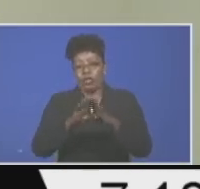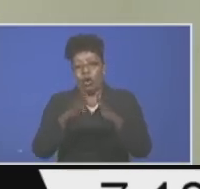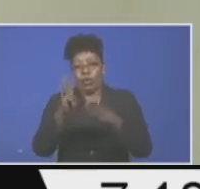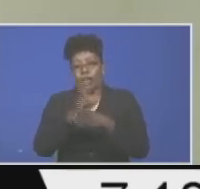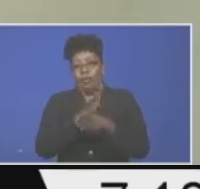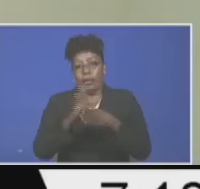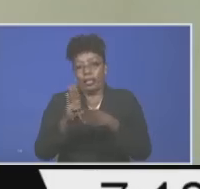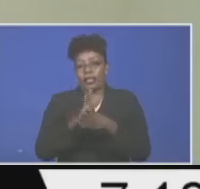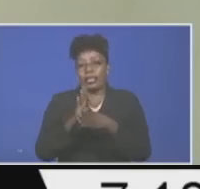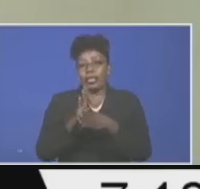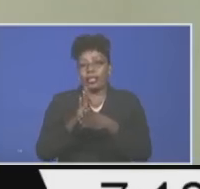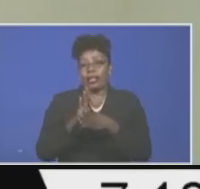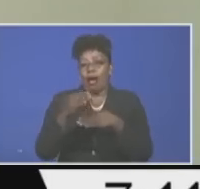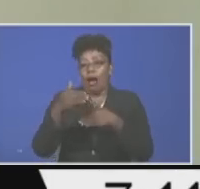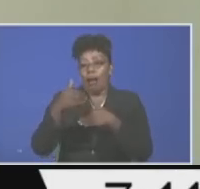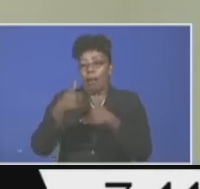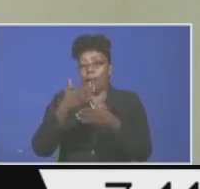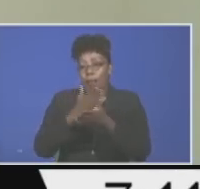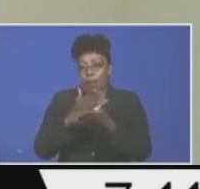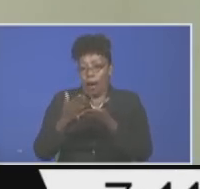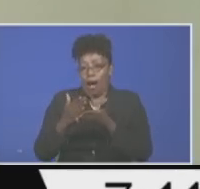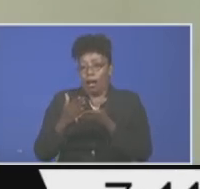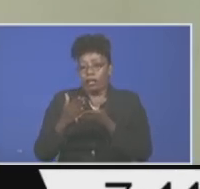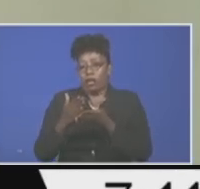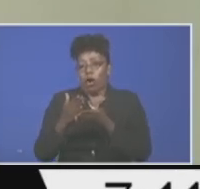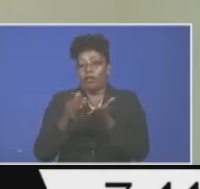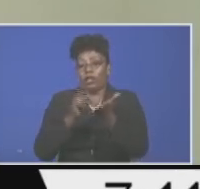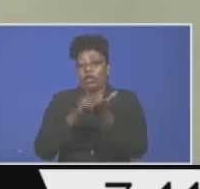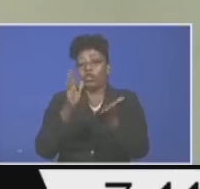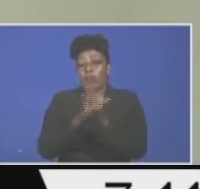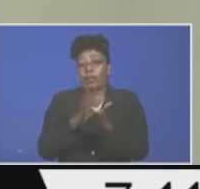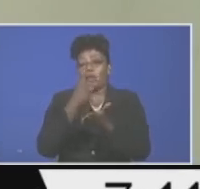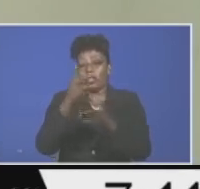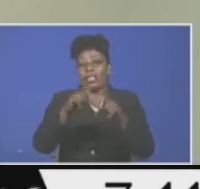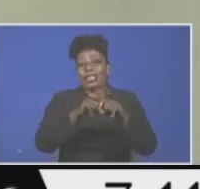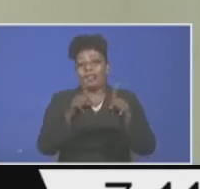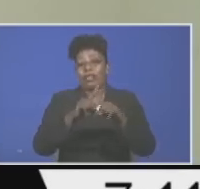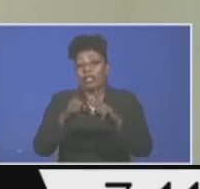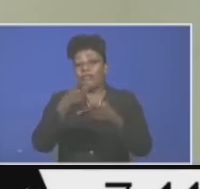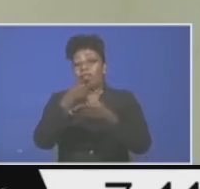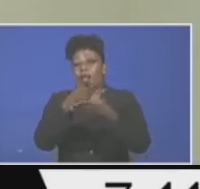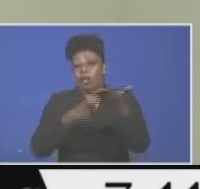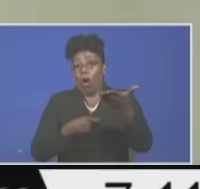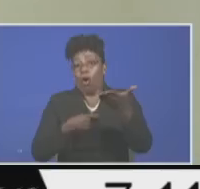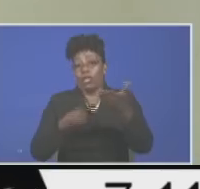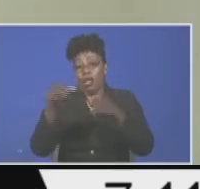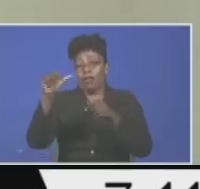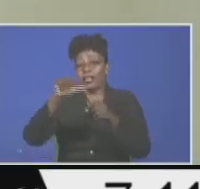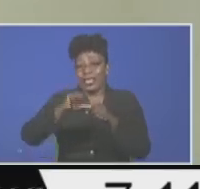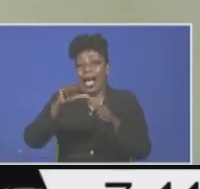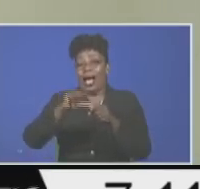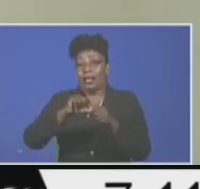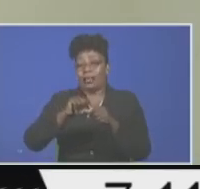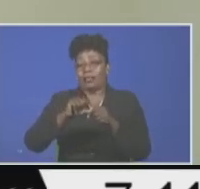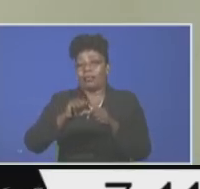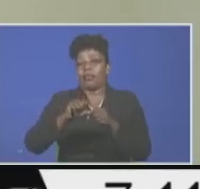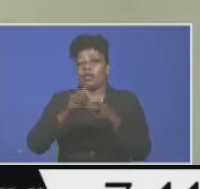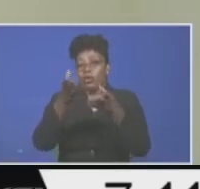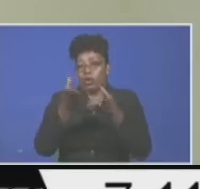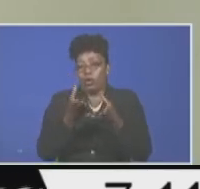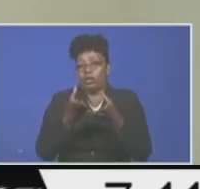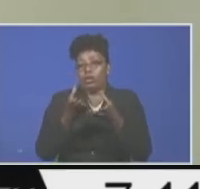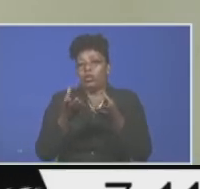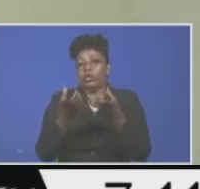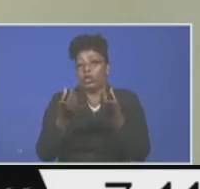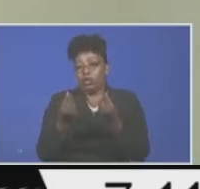business sections of the dailies, you see the various price for the per gallon of gas. We intend to do the same